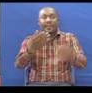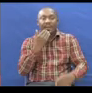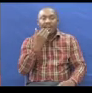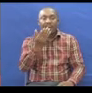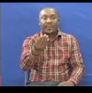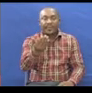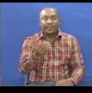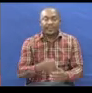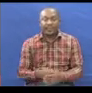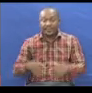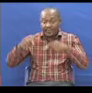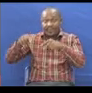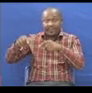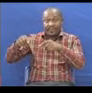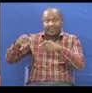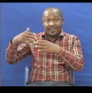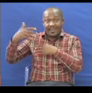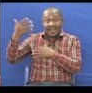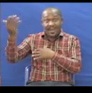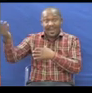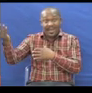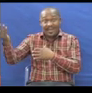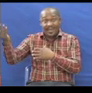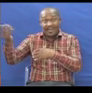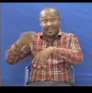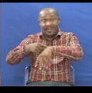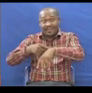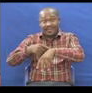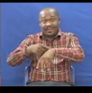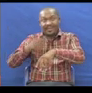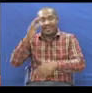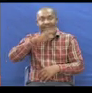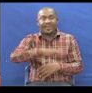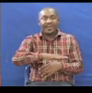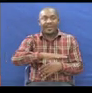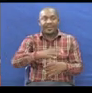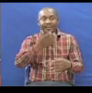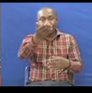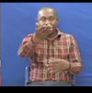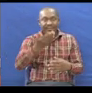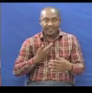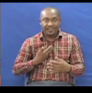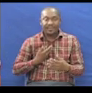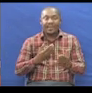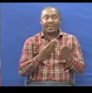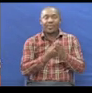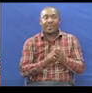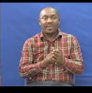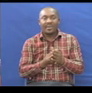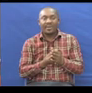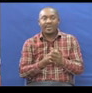Hello. It's another day, another time. We are again together in our